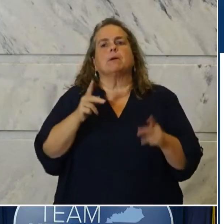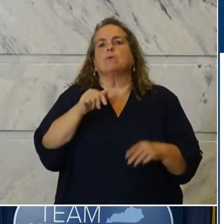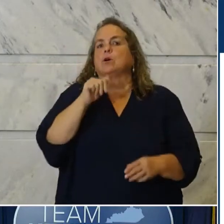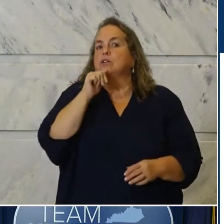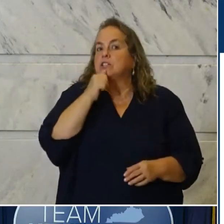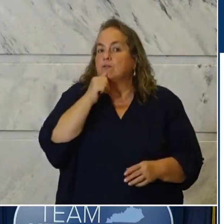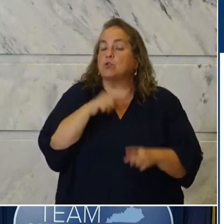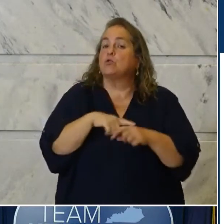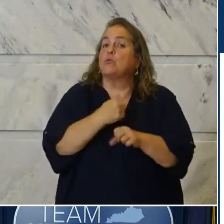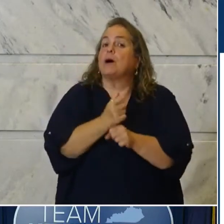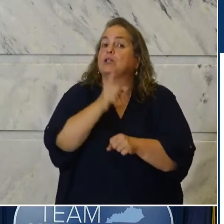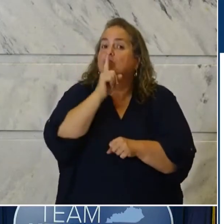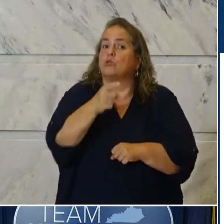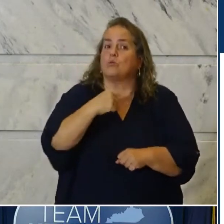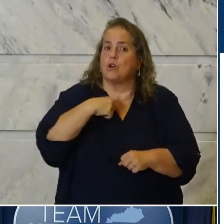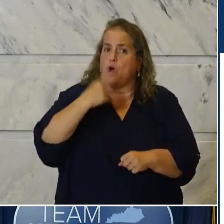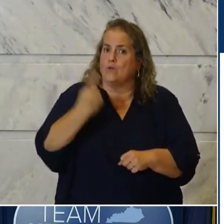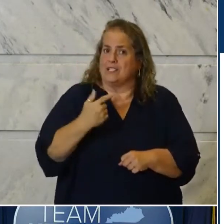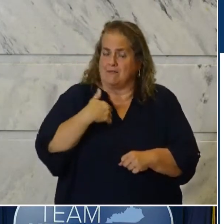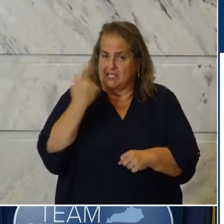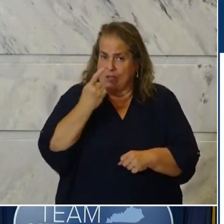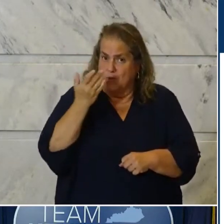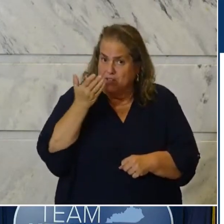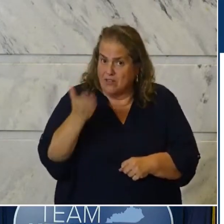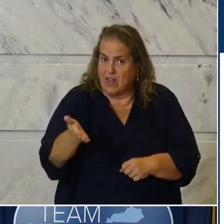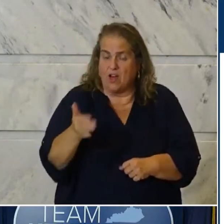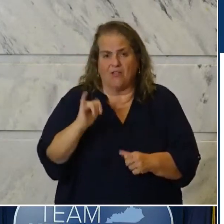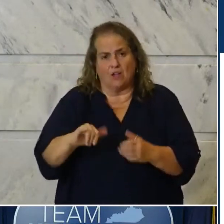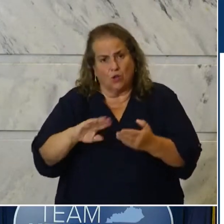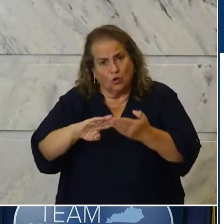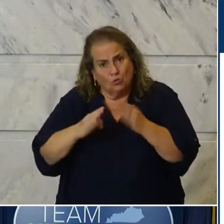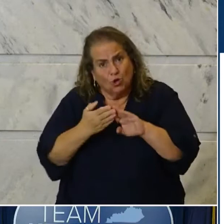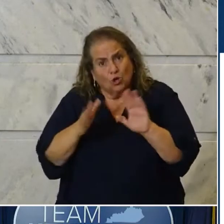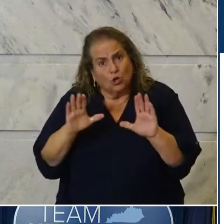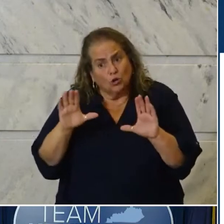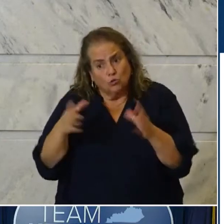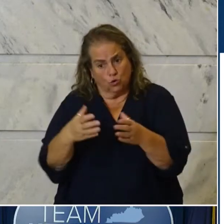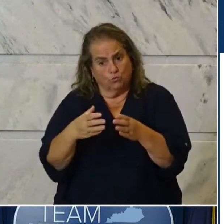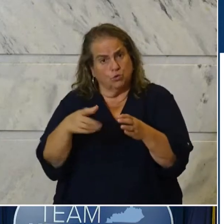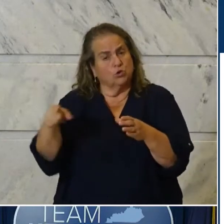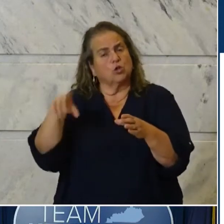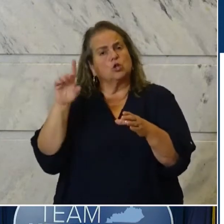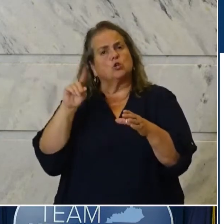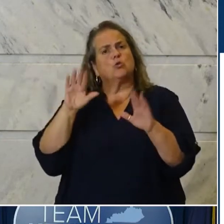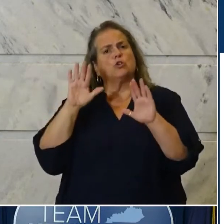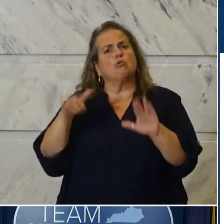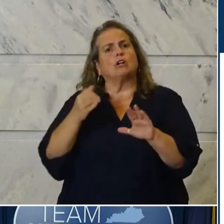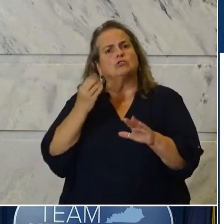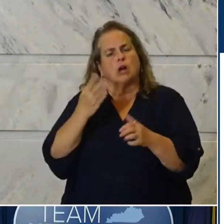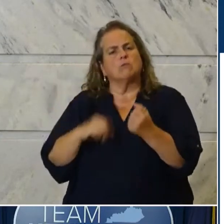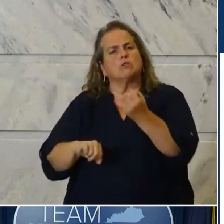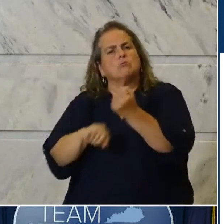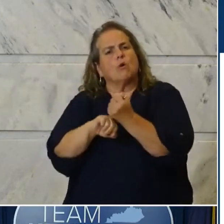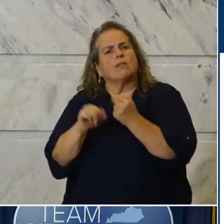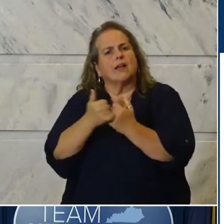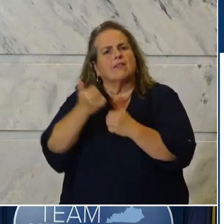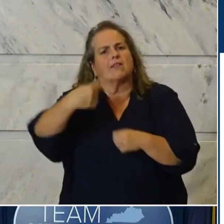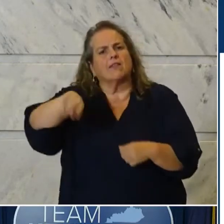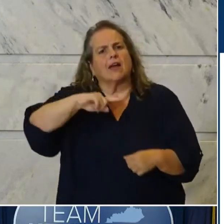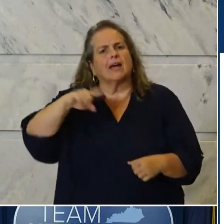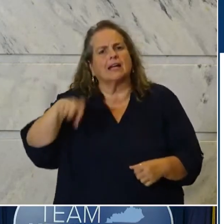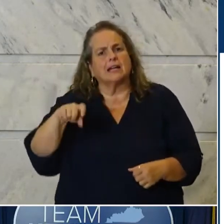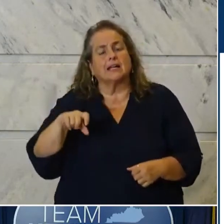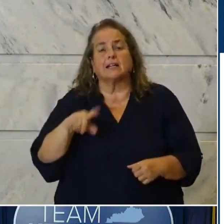to make sure that there's always someone there, that these community groups that do such a great job have the support they need. So listen, as